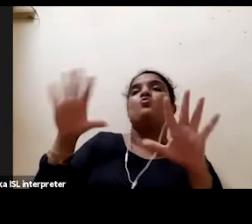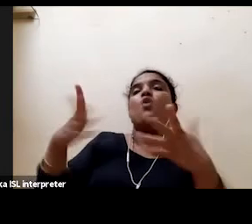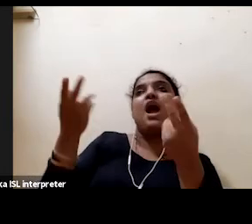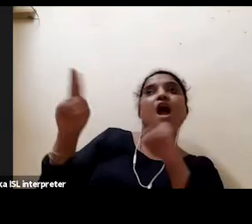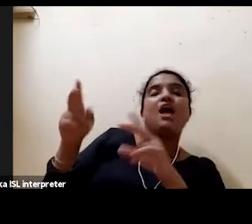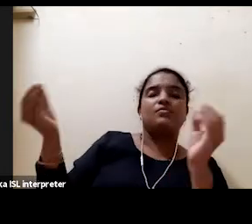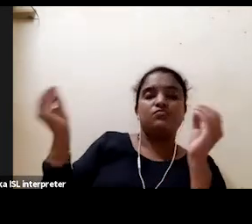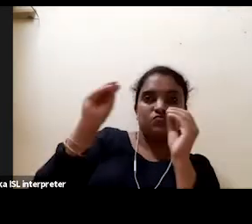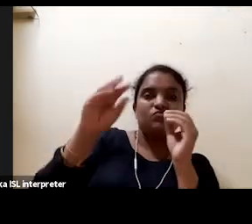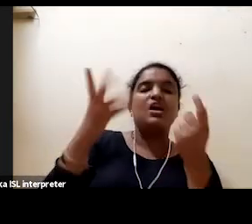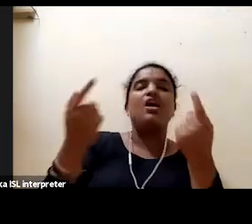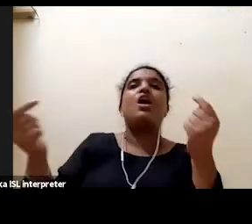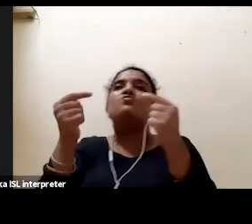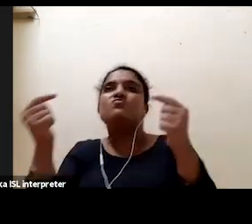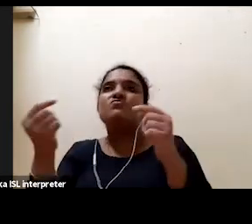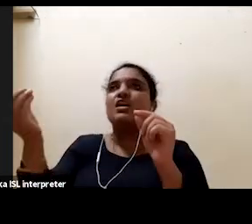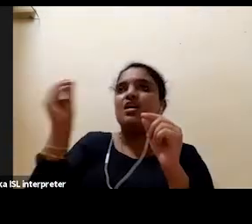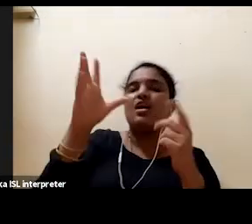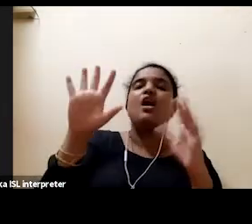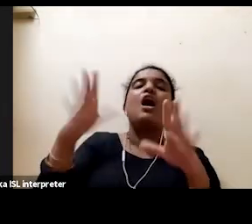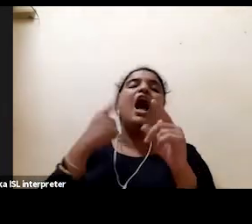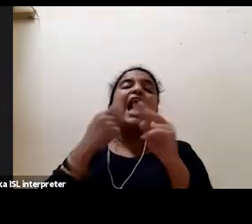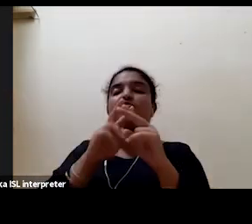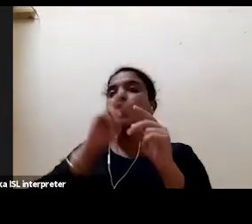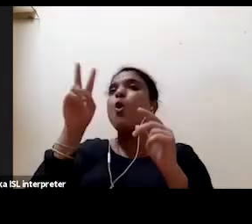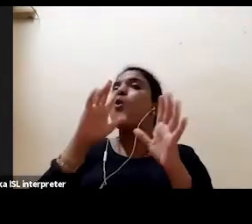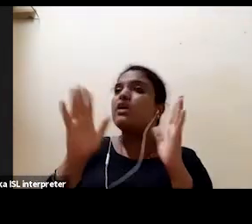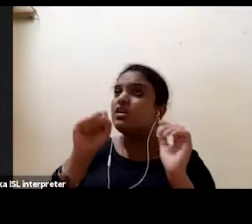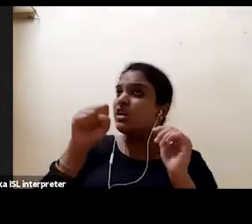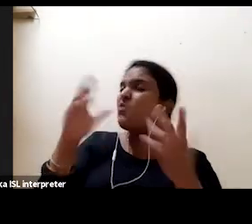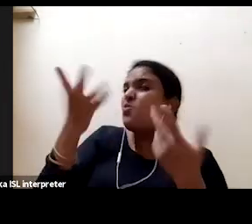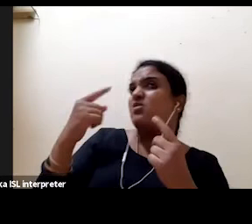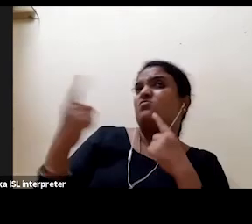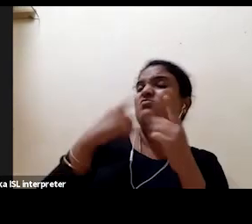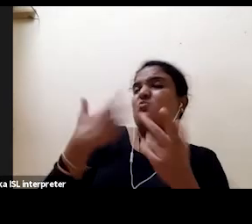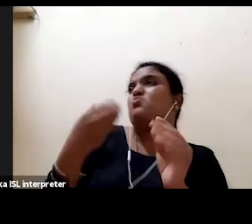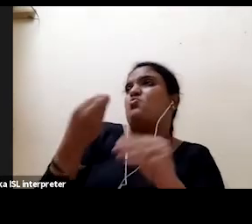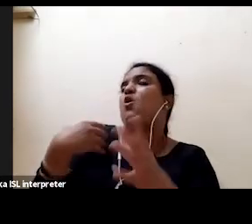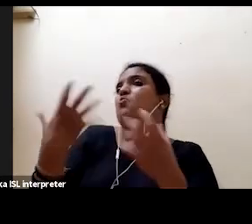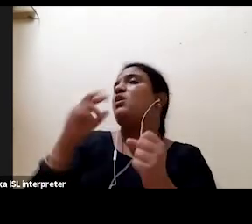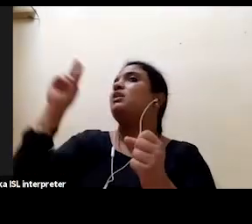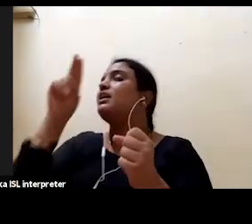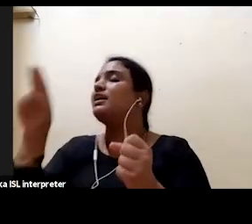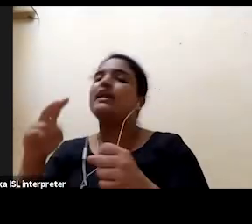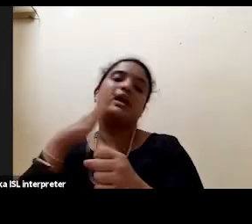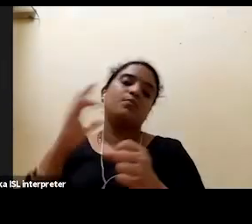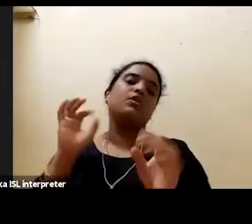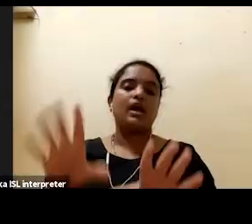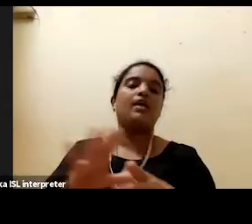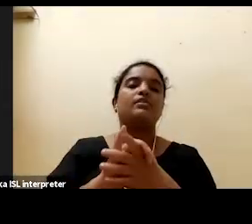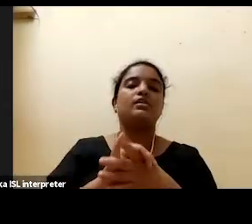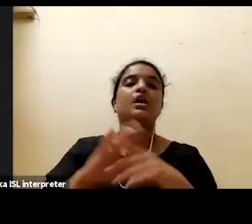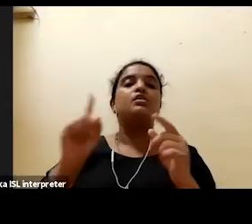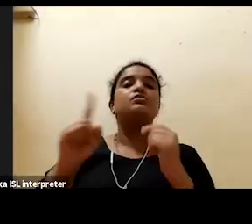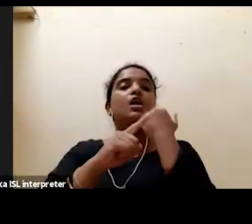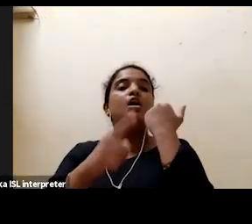know like counterintuitive, so that people will say, oh my God, what is she saying, let me find out more. And then of course the lead